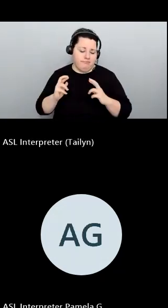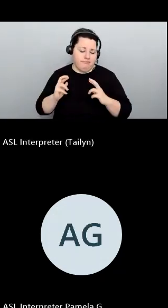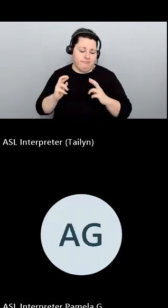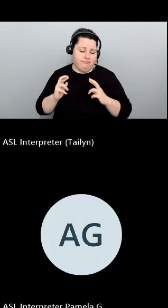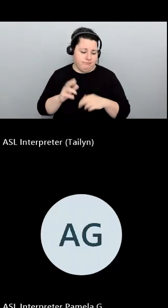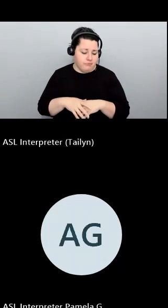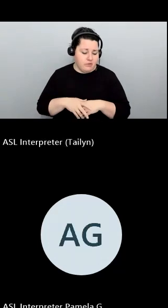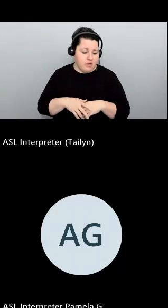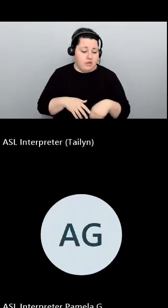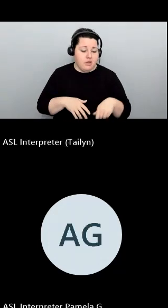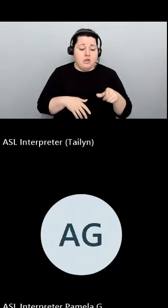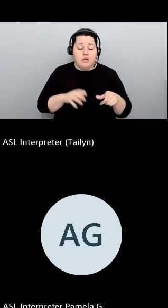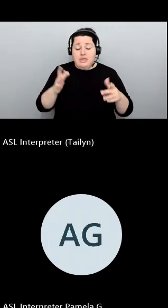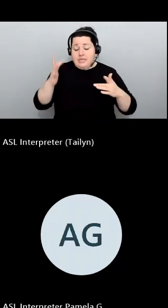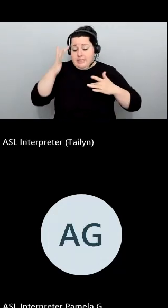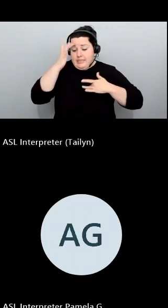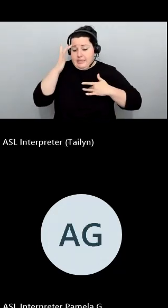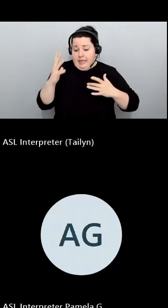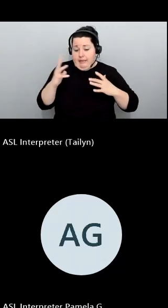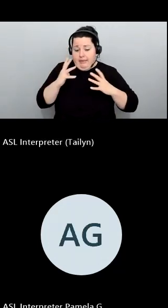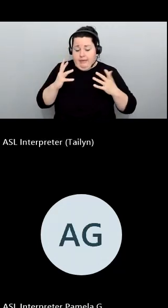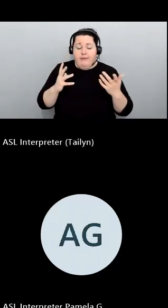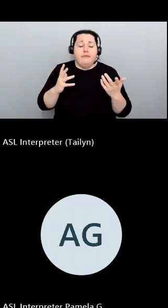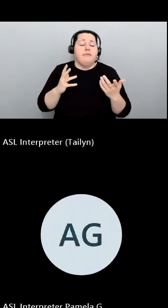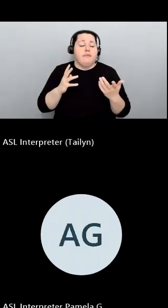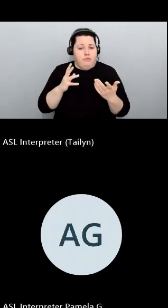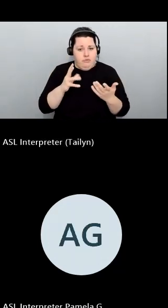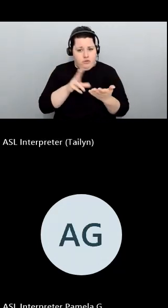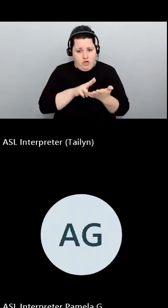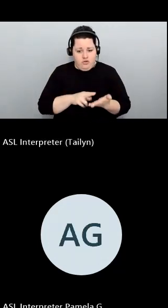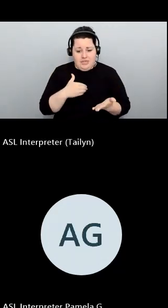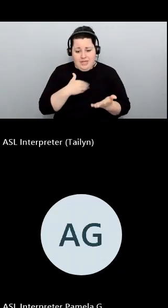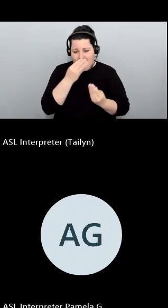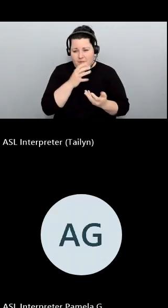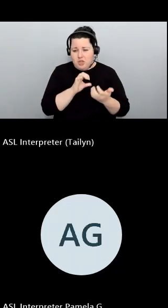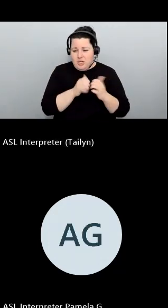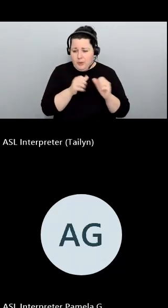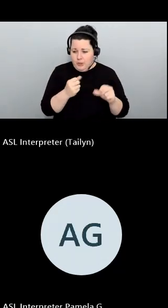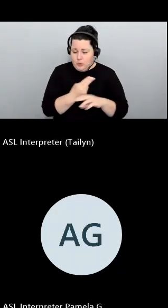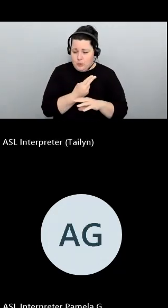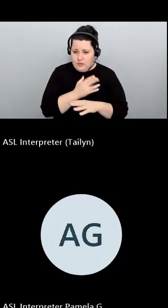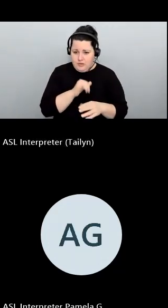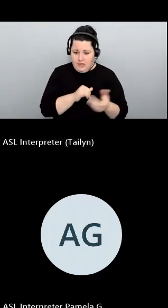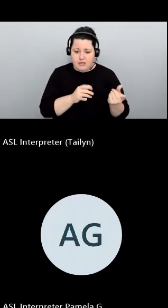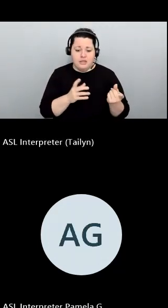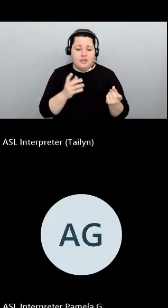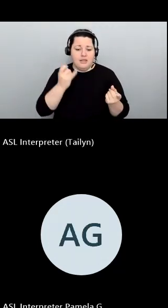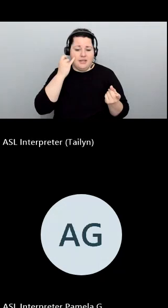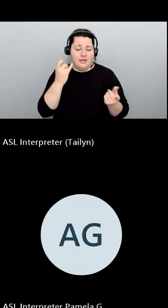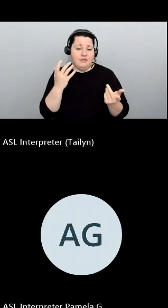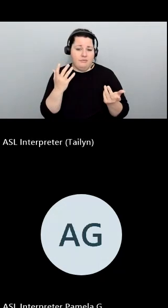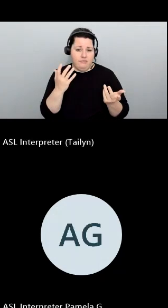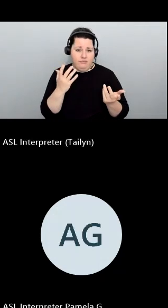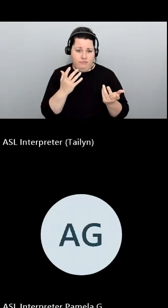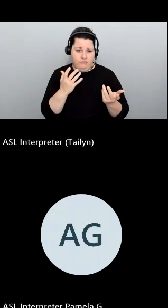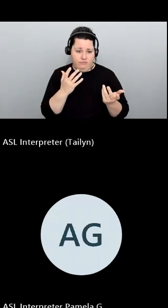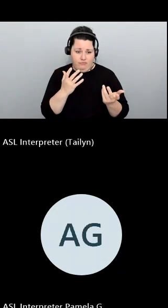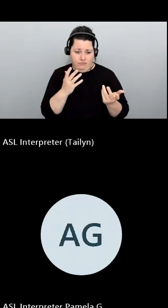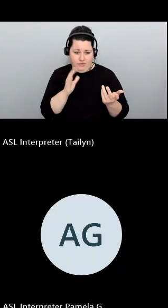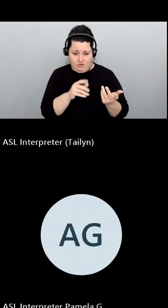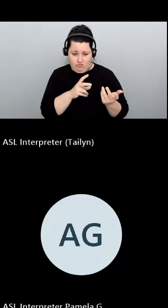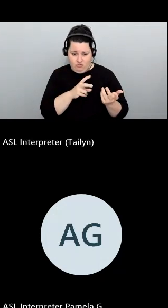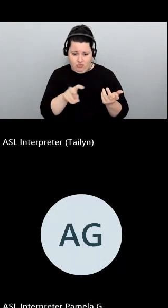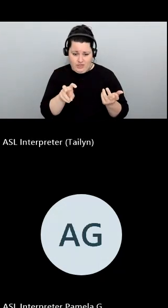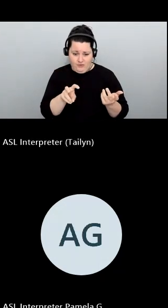Sick leave, the contract has information about ways to use it. And if you leave it, it's transferred